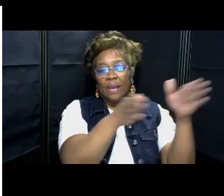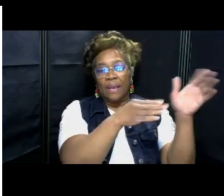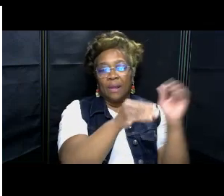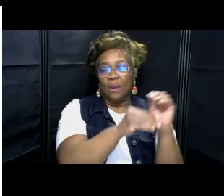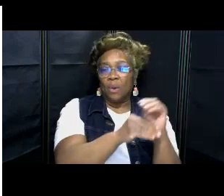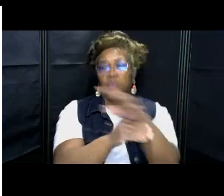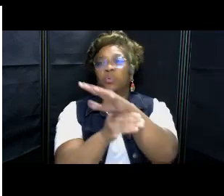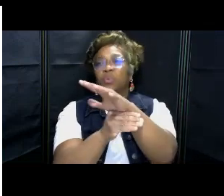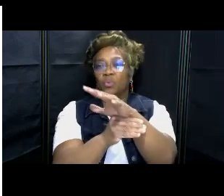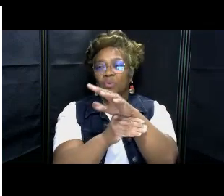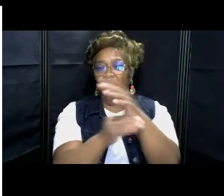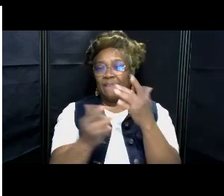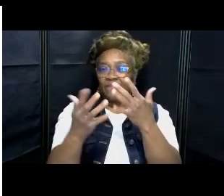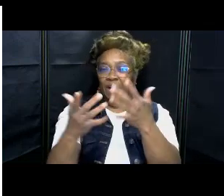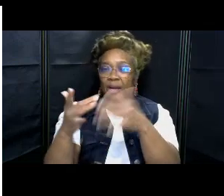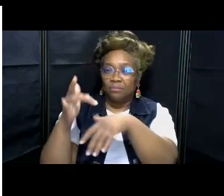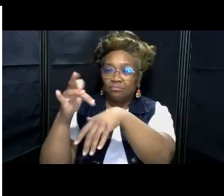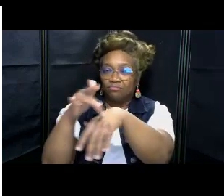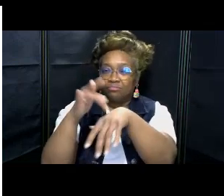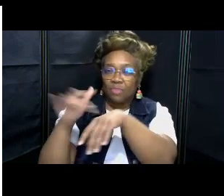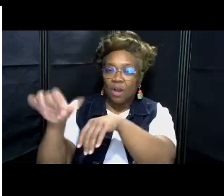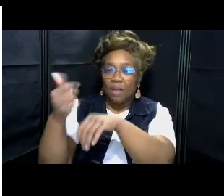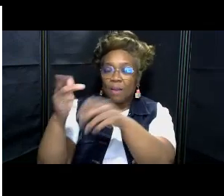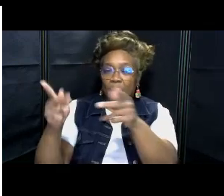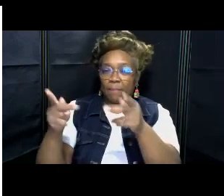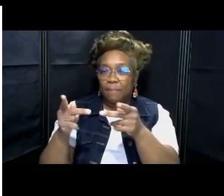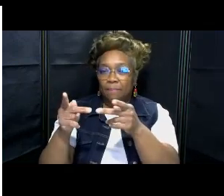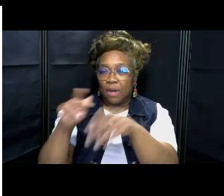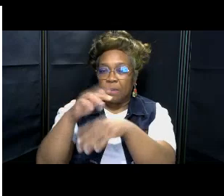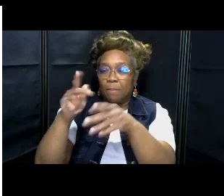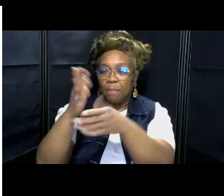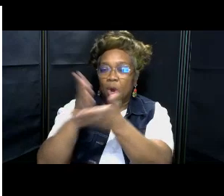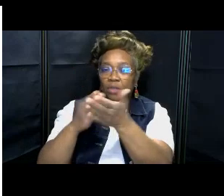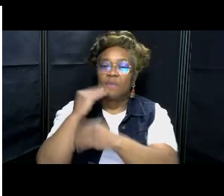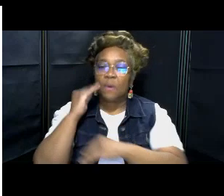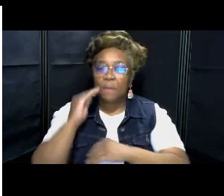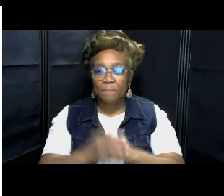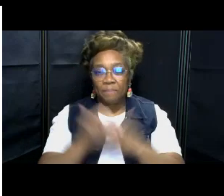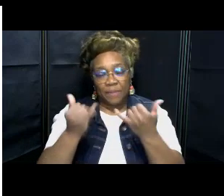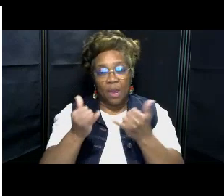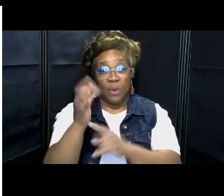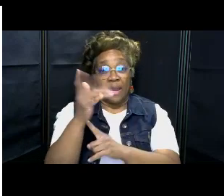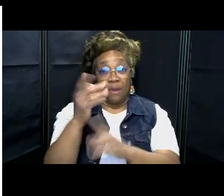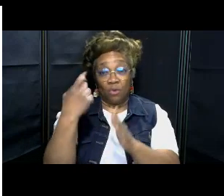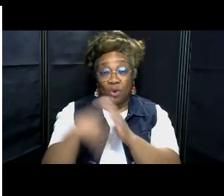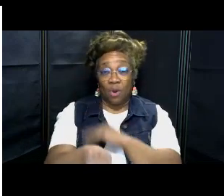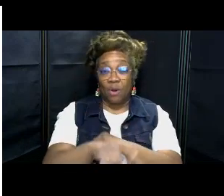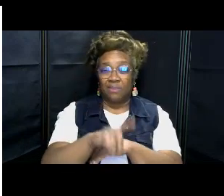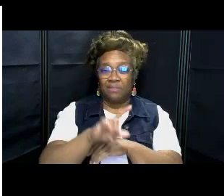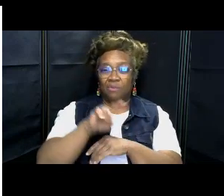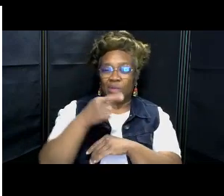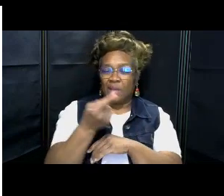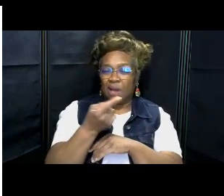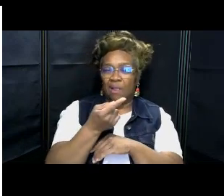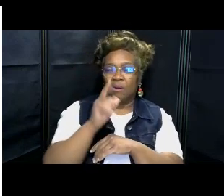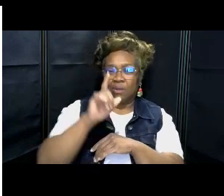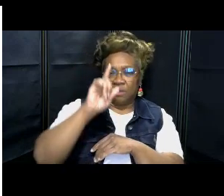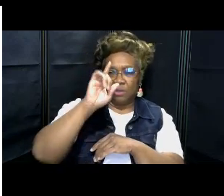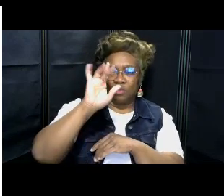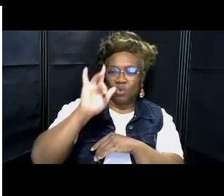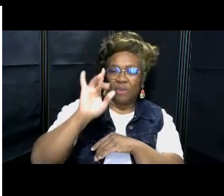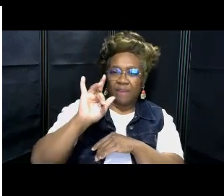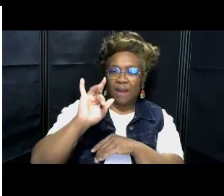Now think about this. The candles price, they range from $1.25 at the Dollar Tree or Voda candle,